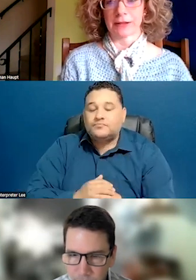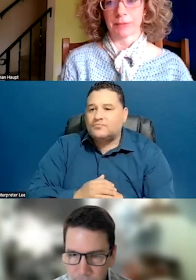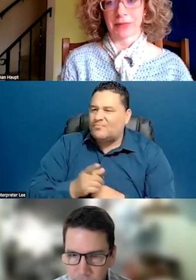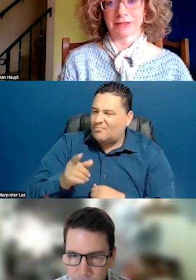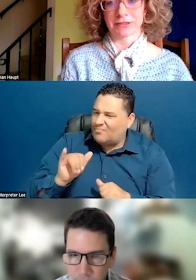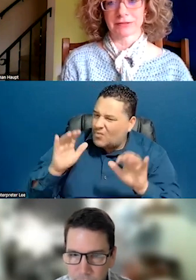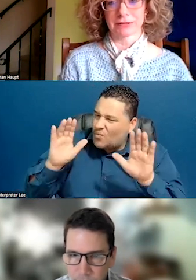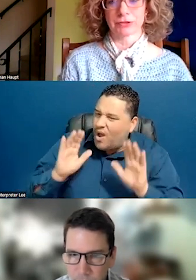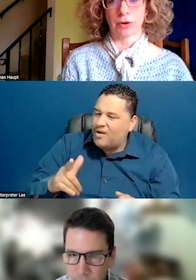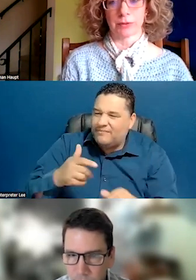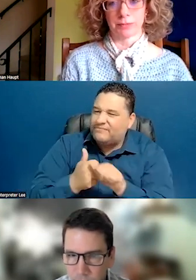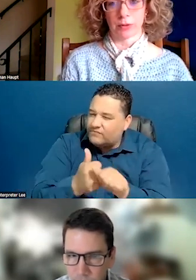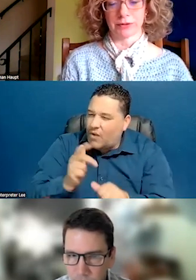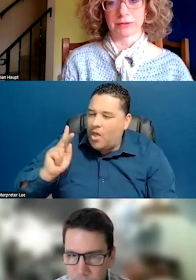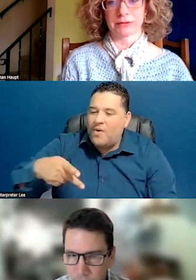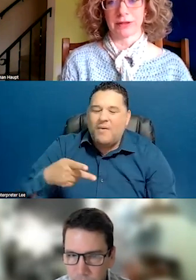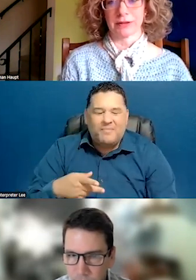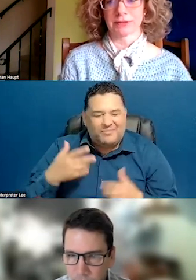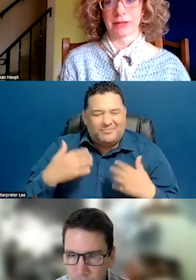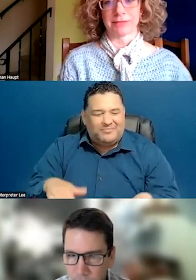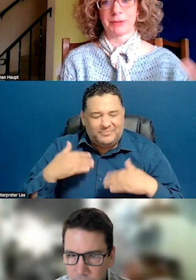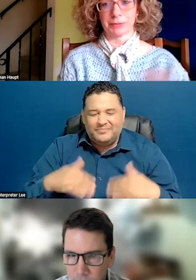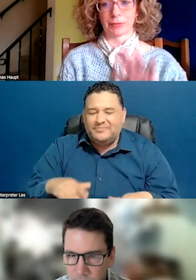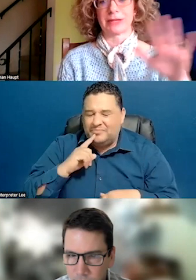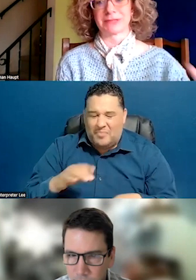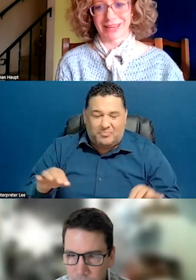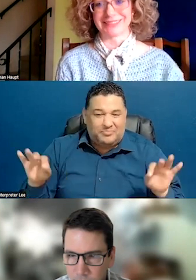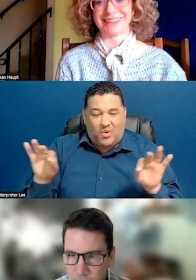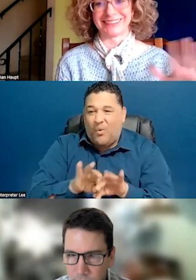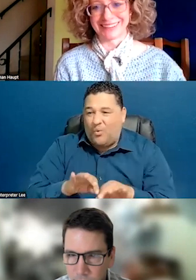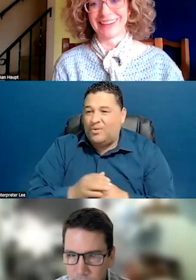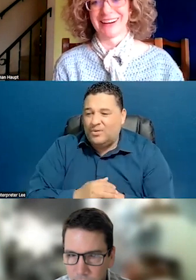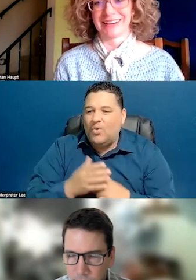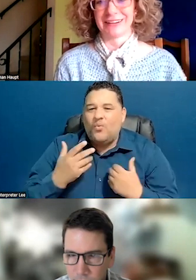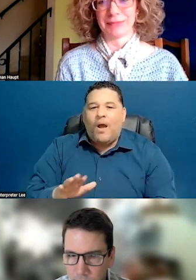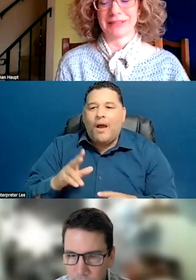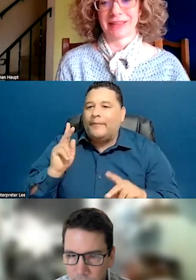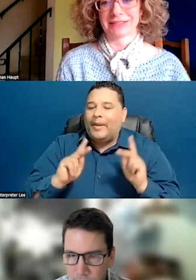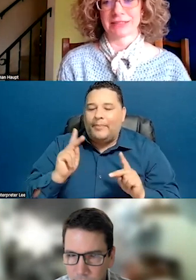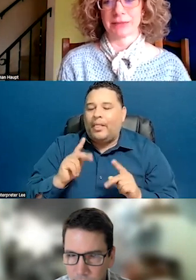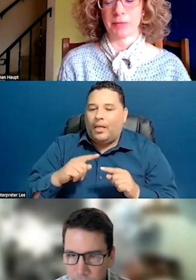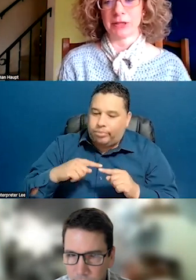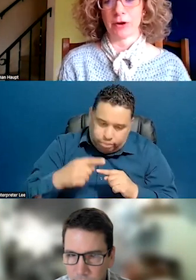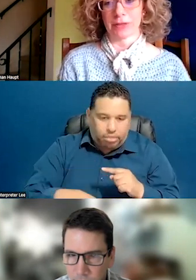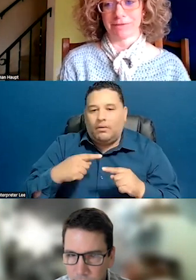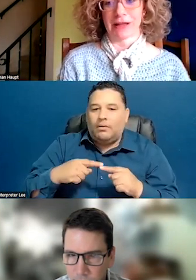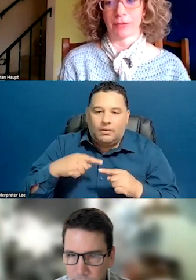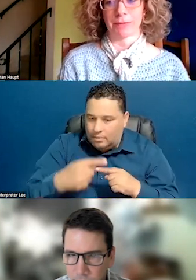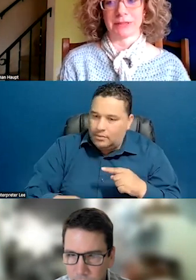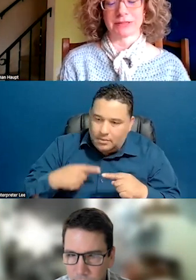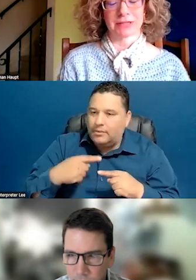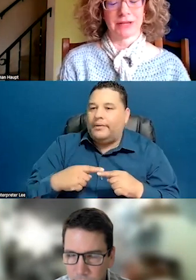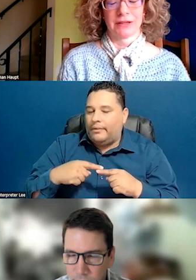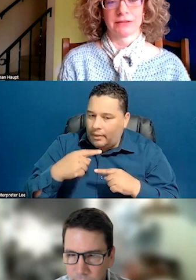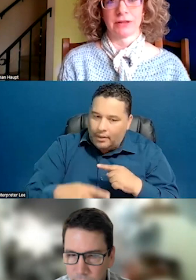the follow-up. That is so important, so that people don't keep cycling into that system. And we know that